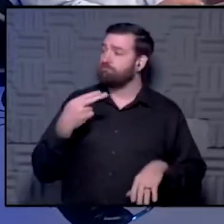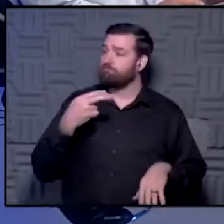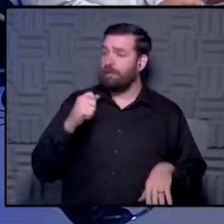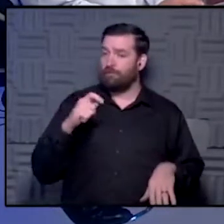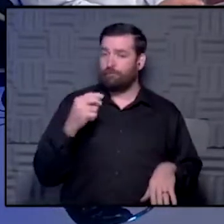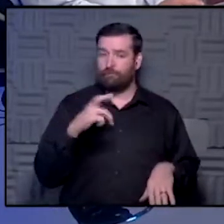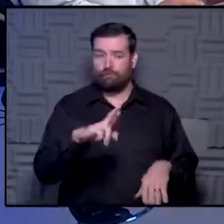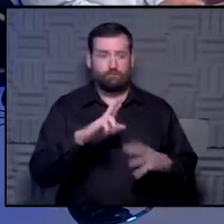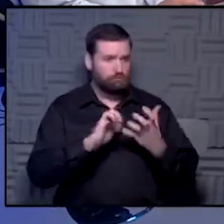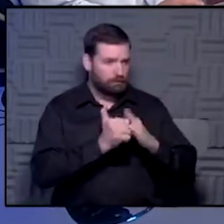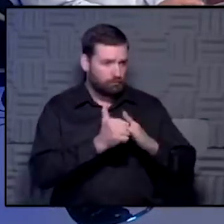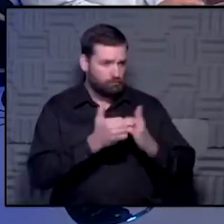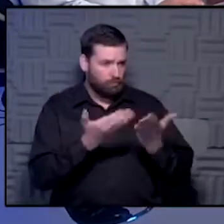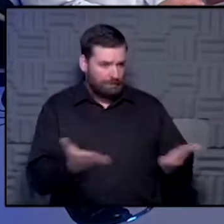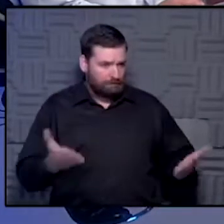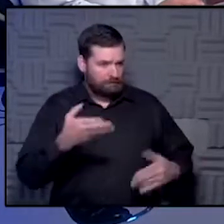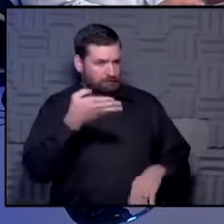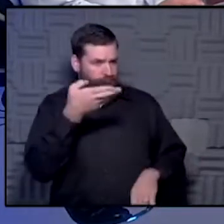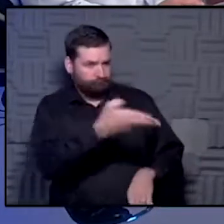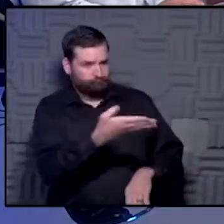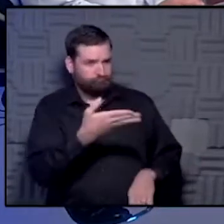out in Hayes today?